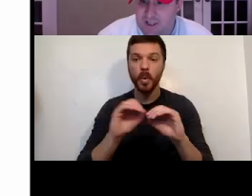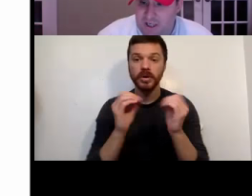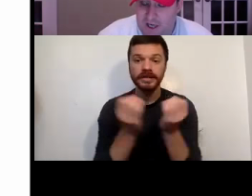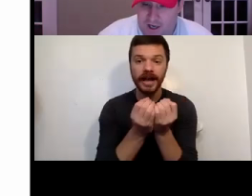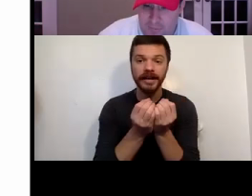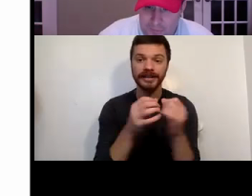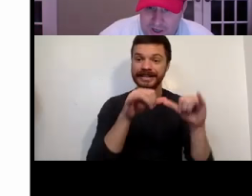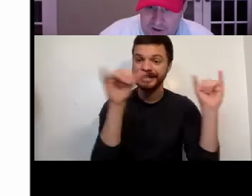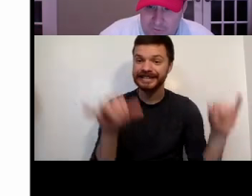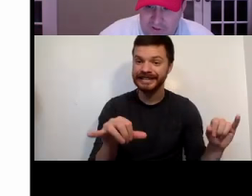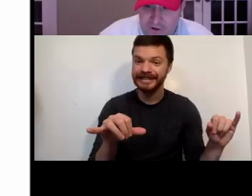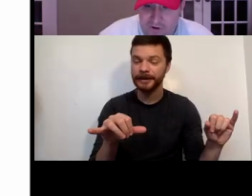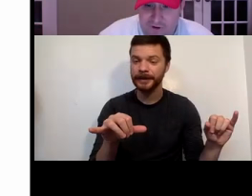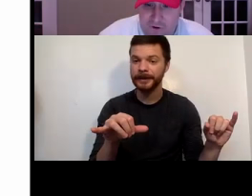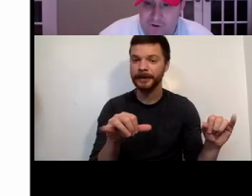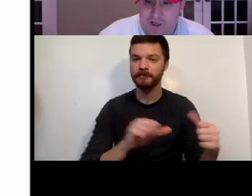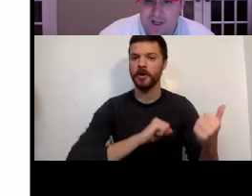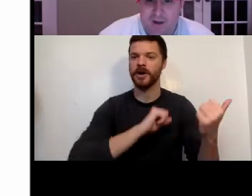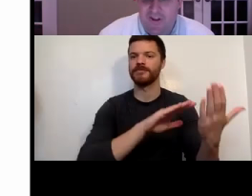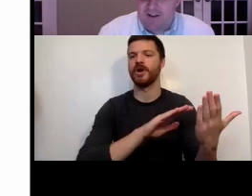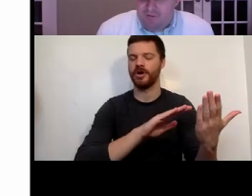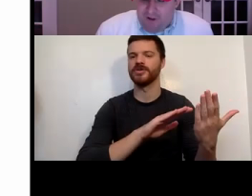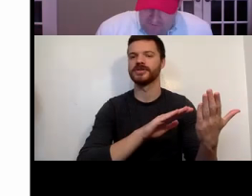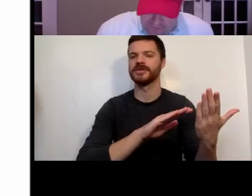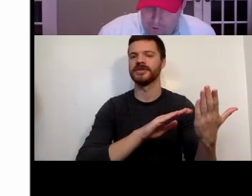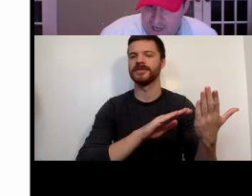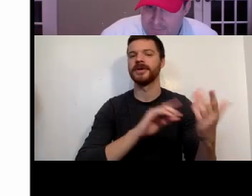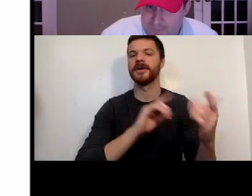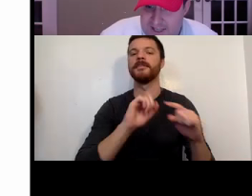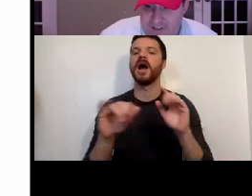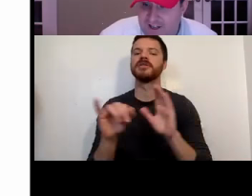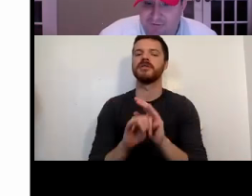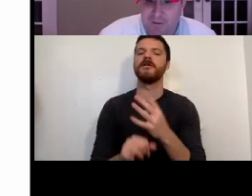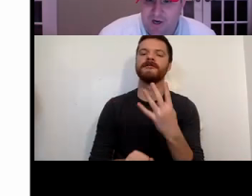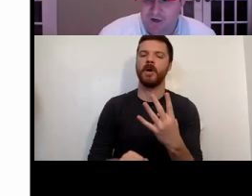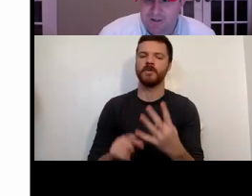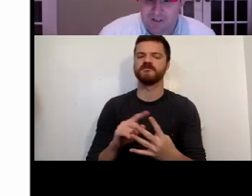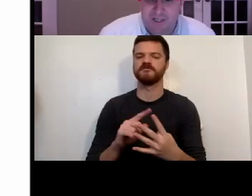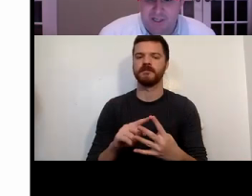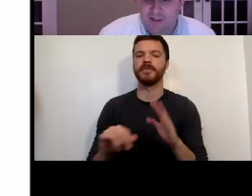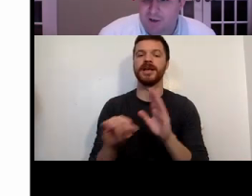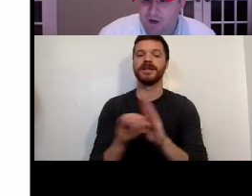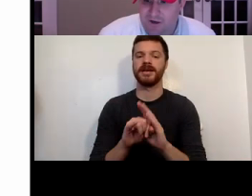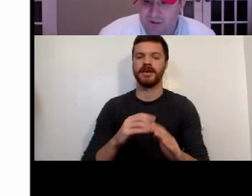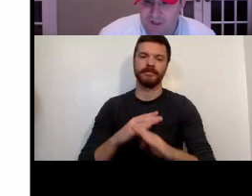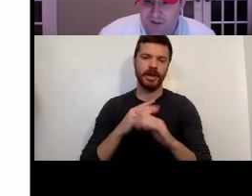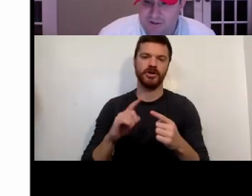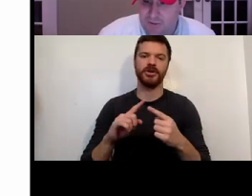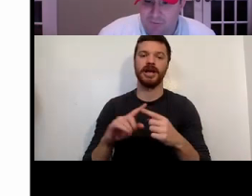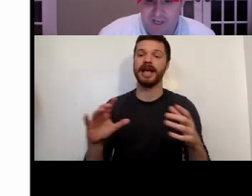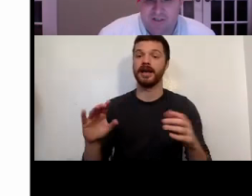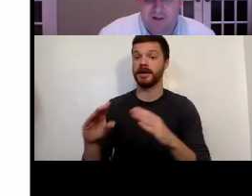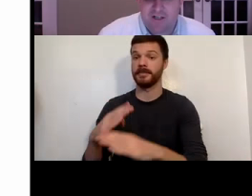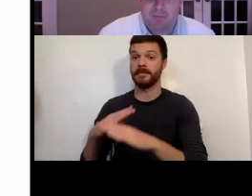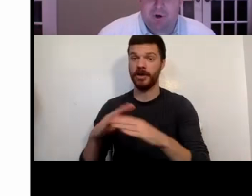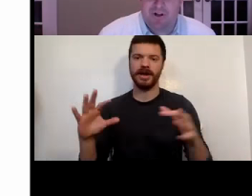approaches within their review. But they identified these 4 common steps: identifying barriers, linking barriers to